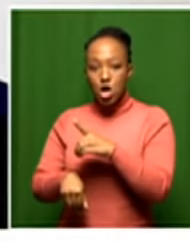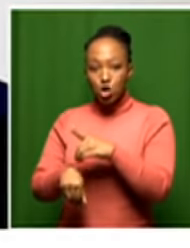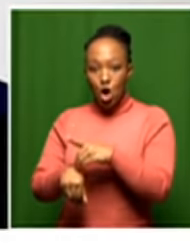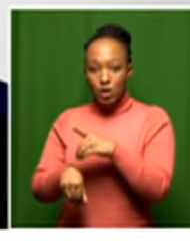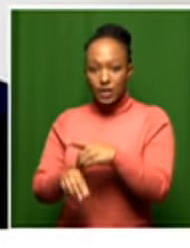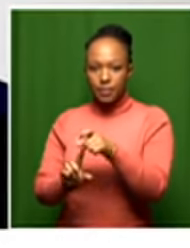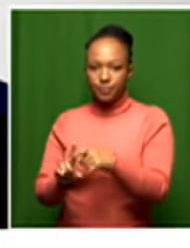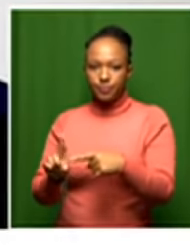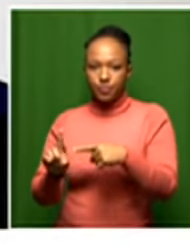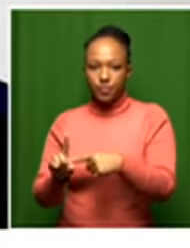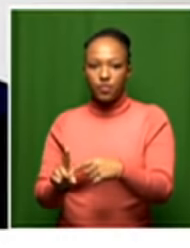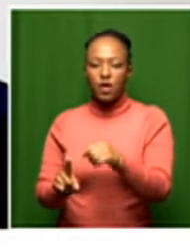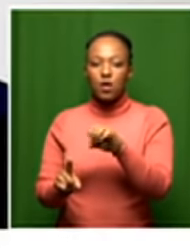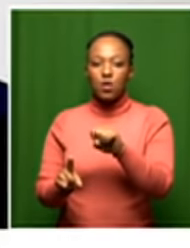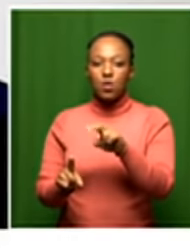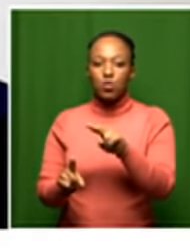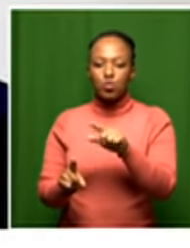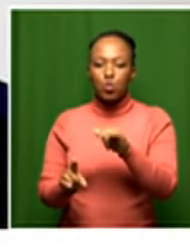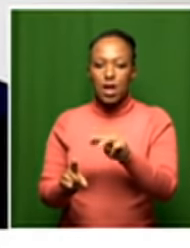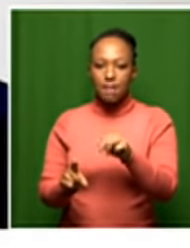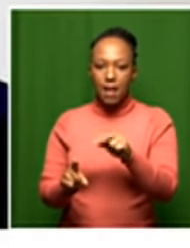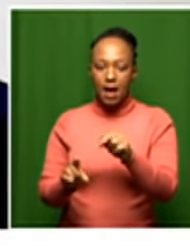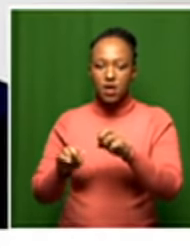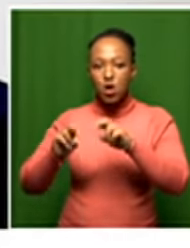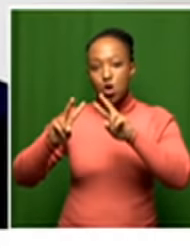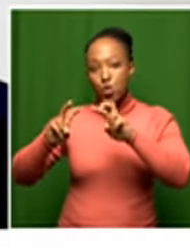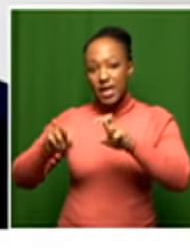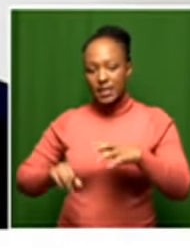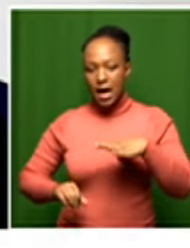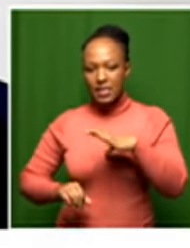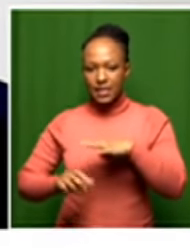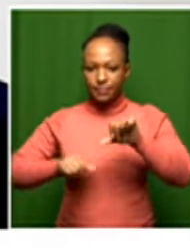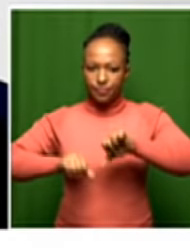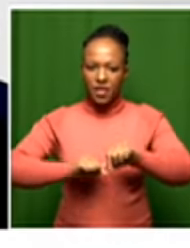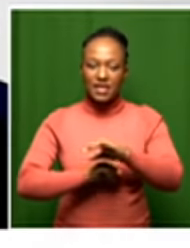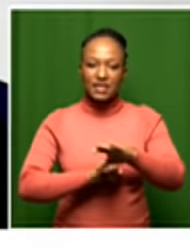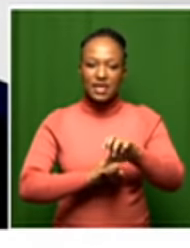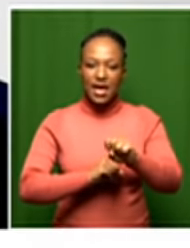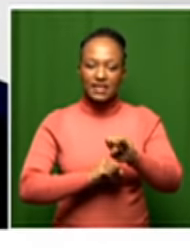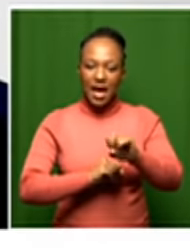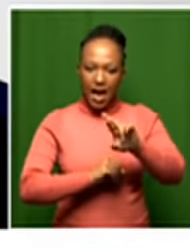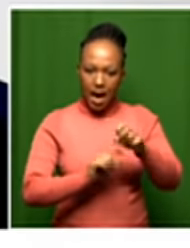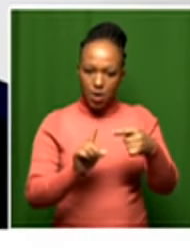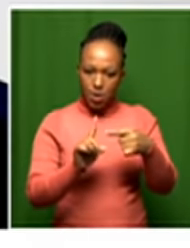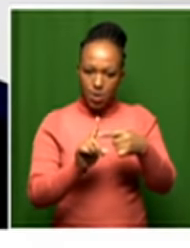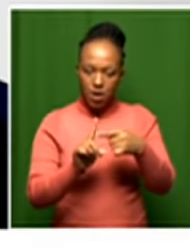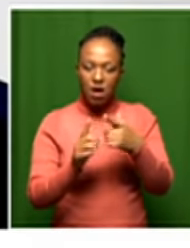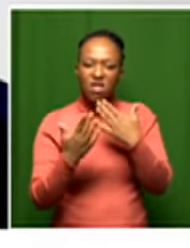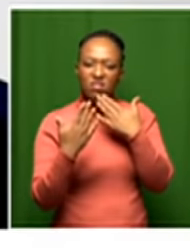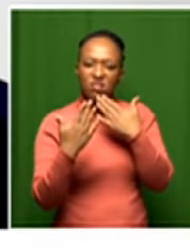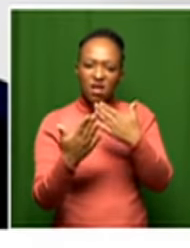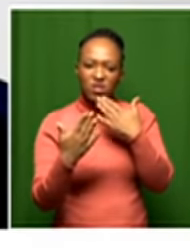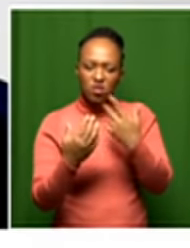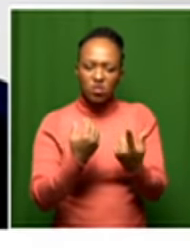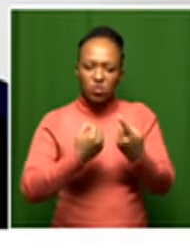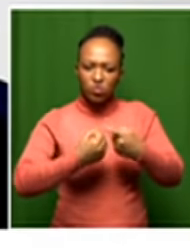senior researcher at the Council for Scientific and Industrial Research. That's the CSIR. Great to have you on the show. Thanks so